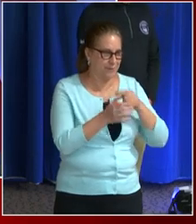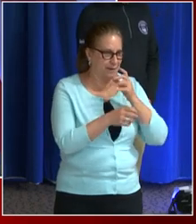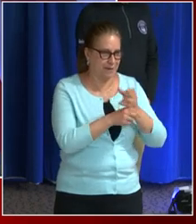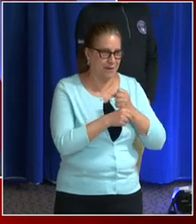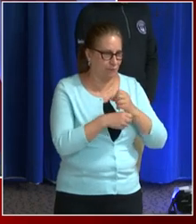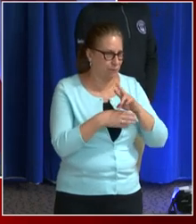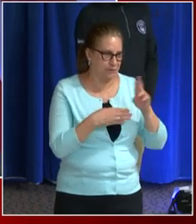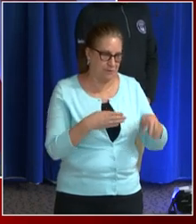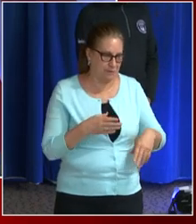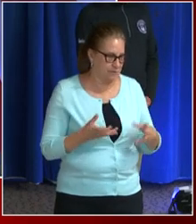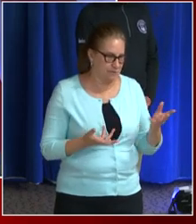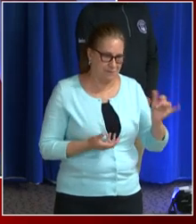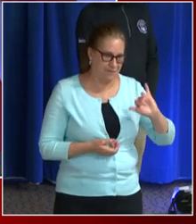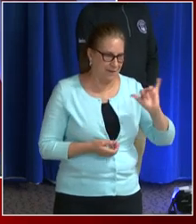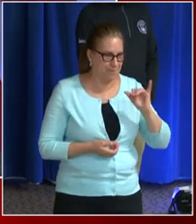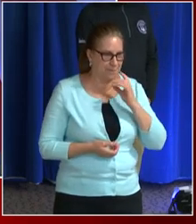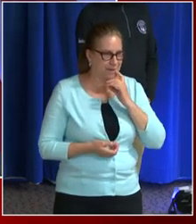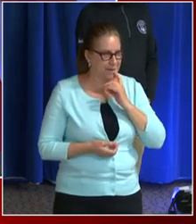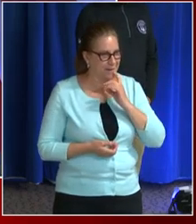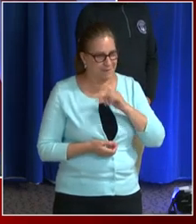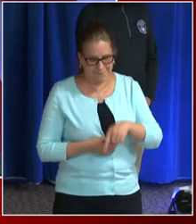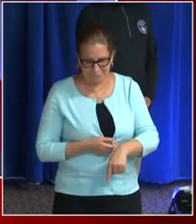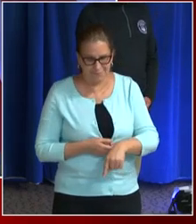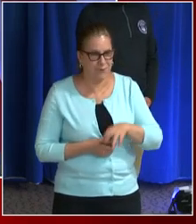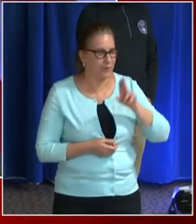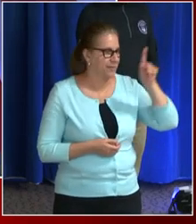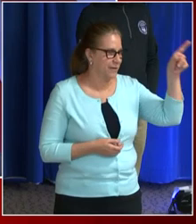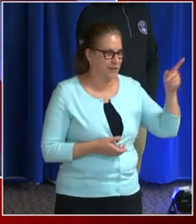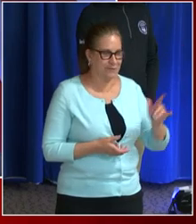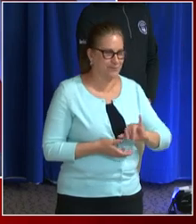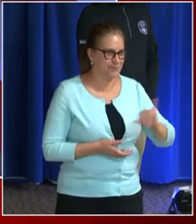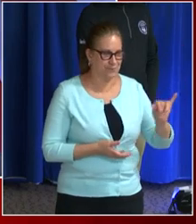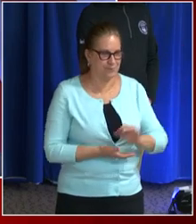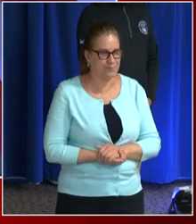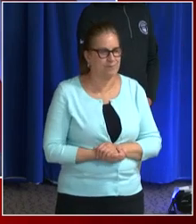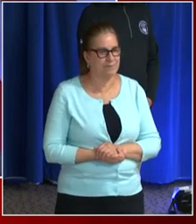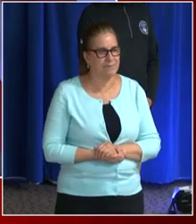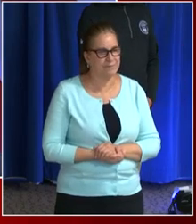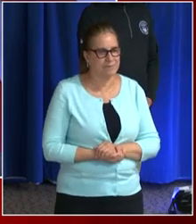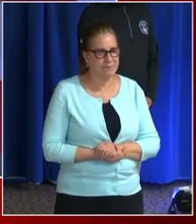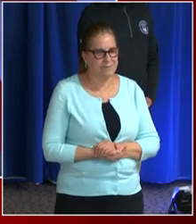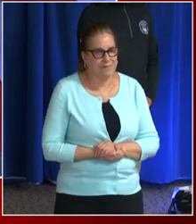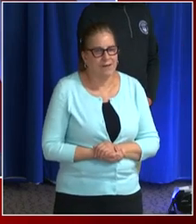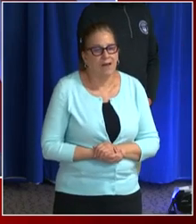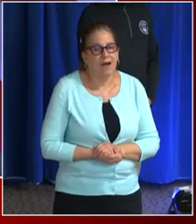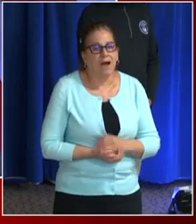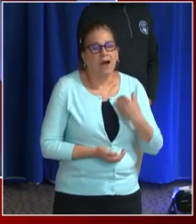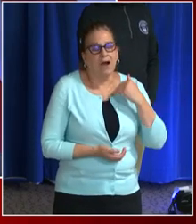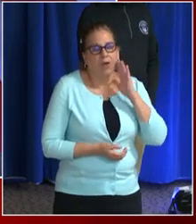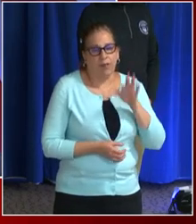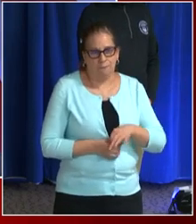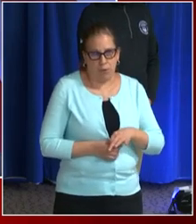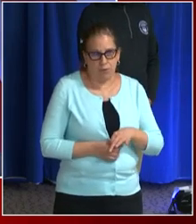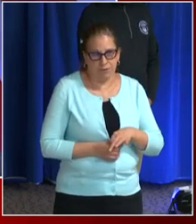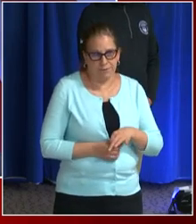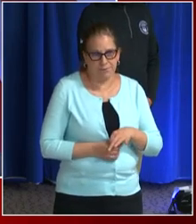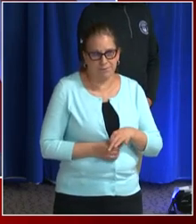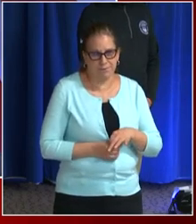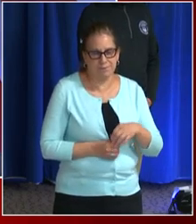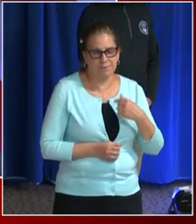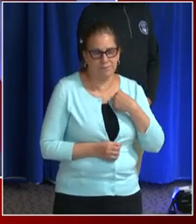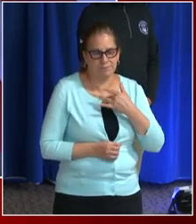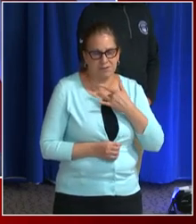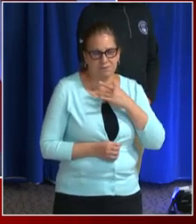You can't have it both ways. So I will feel personally frustrated by that, but I'll get over